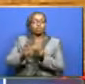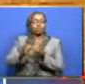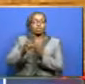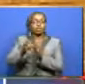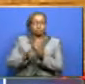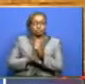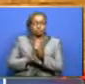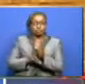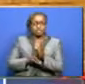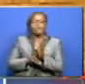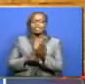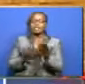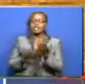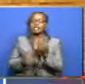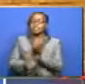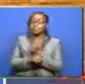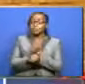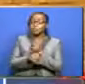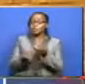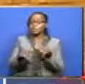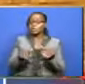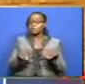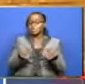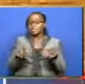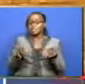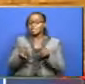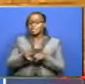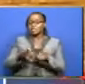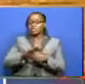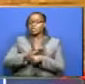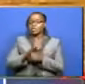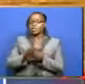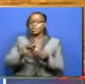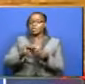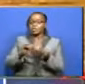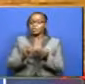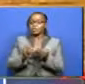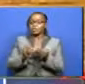of reinfection. This comes as the COVID-19 statistics rose to